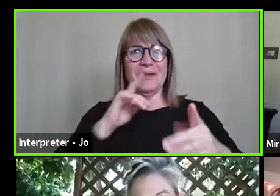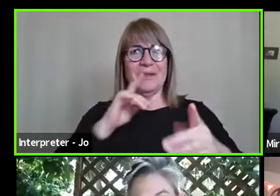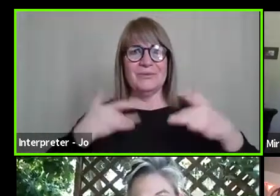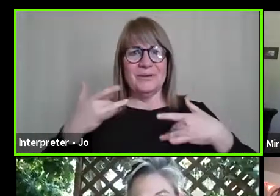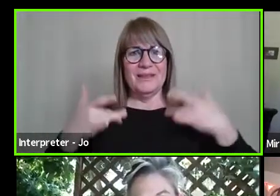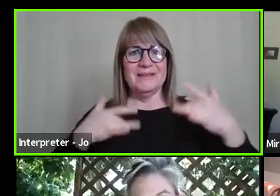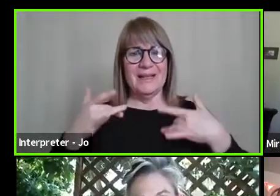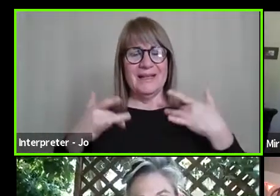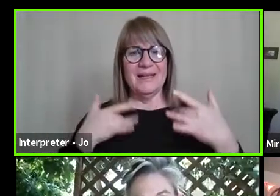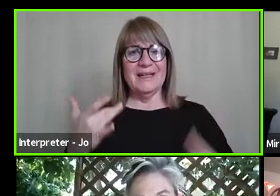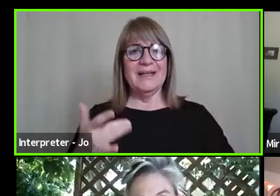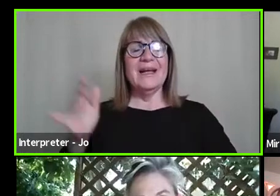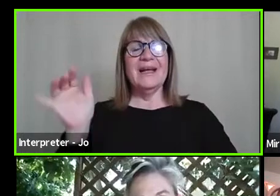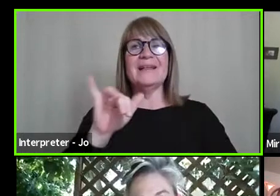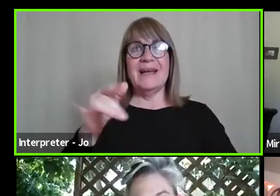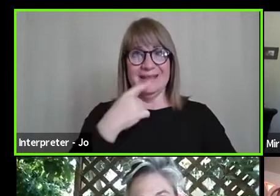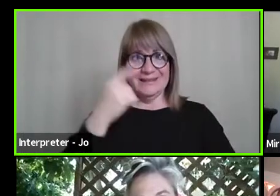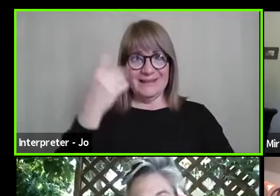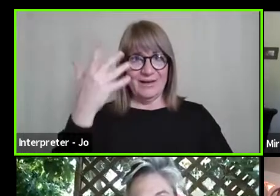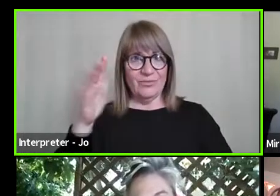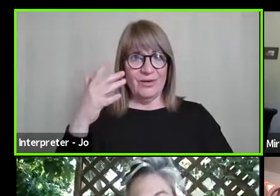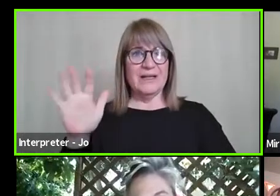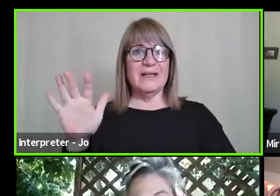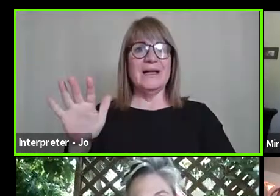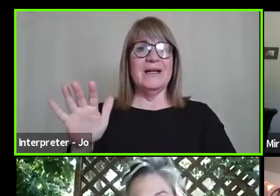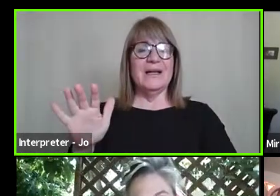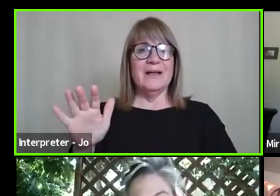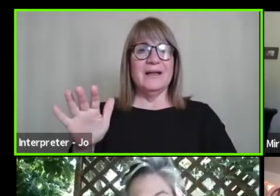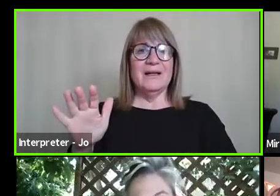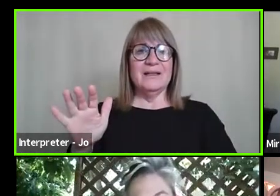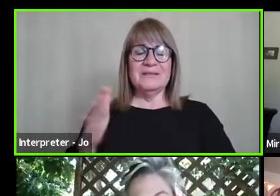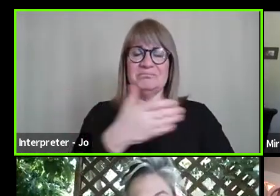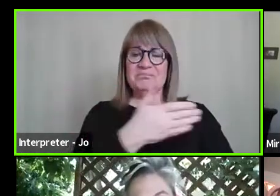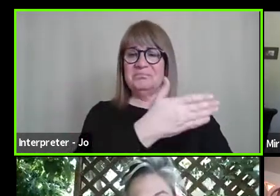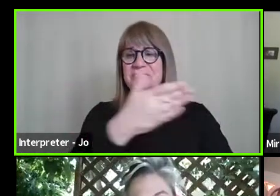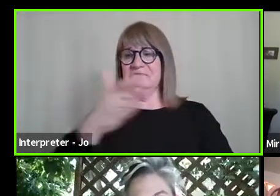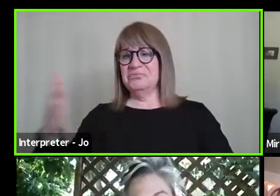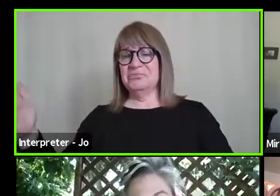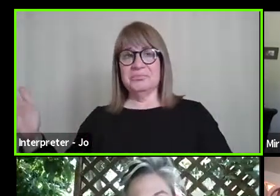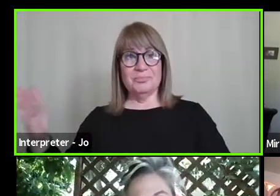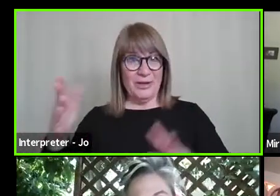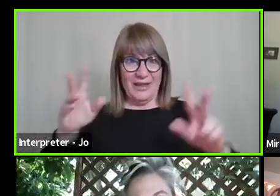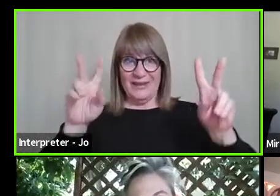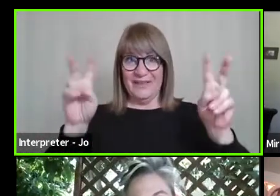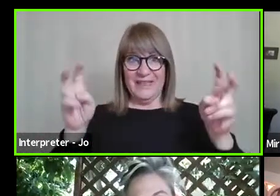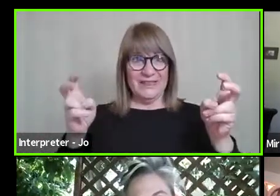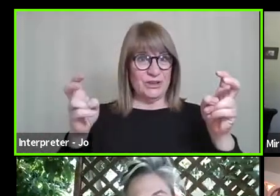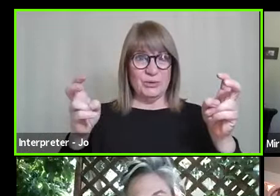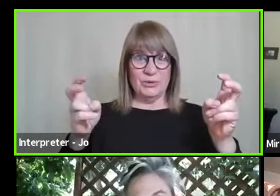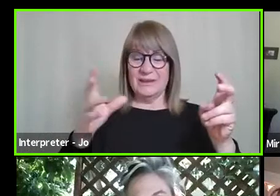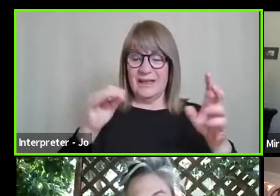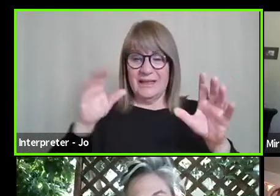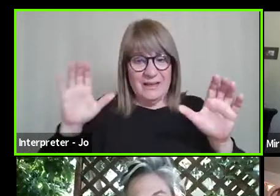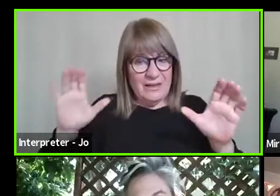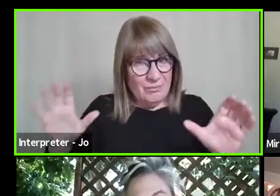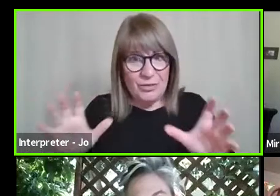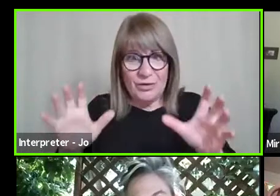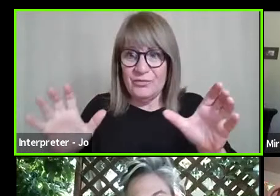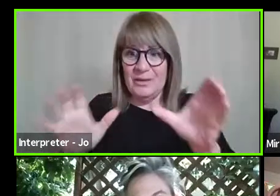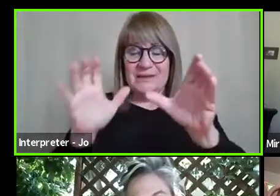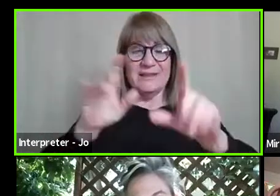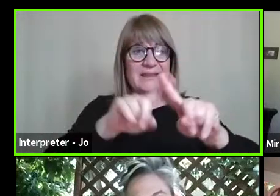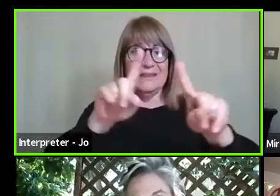i like i mentioned earlier the breadth of issues and um you know movements that these different